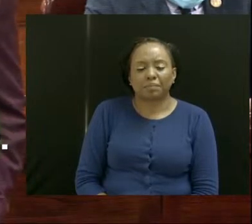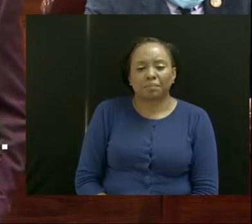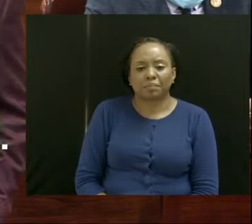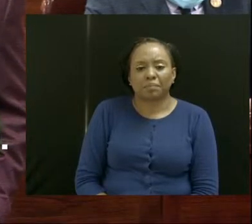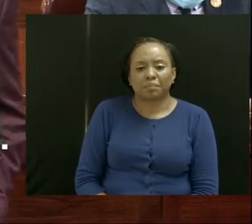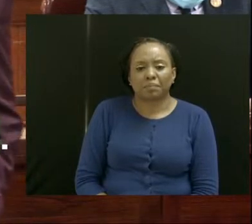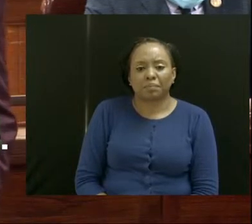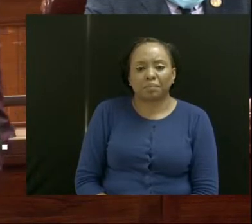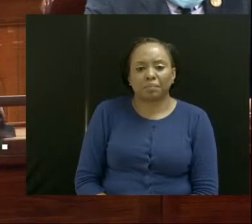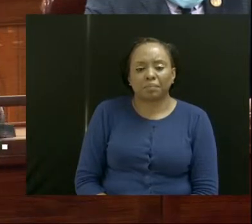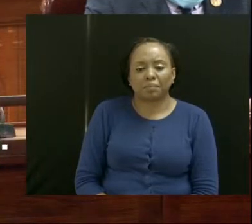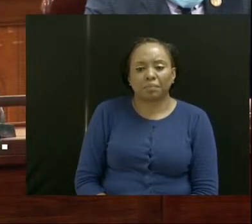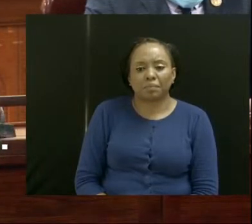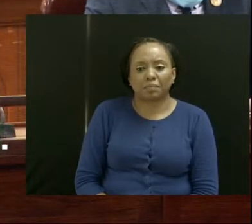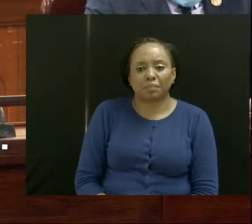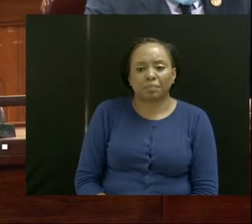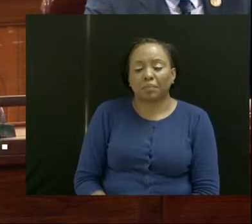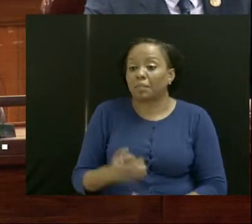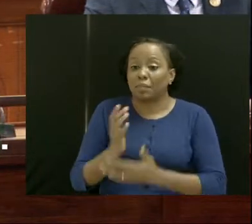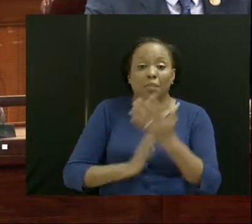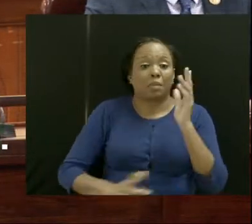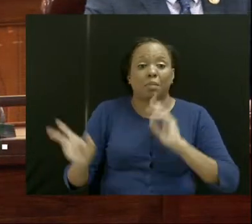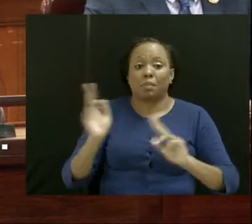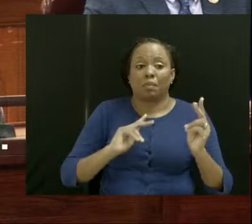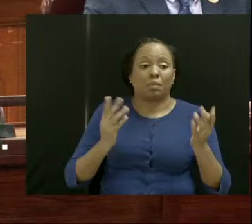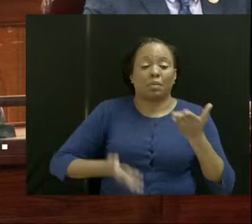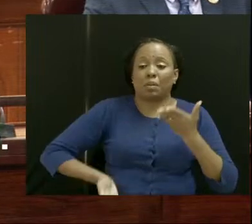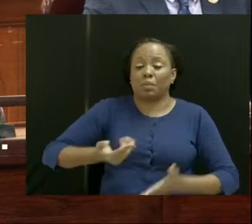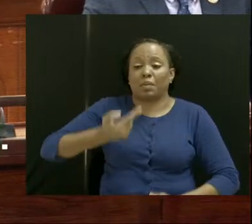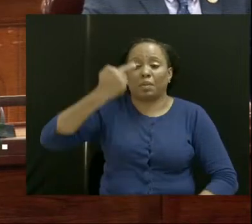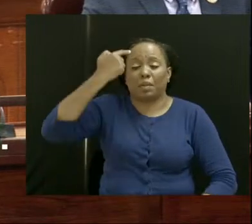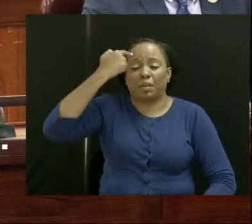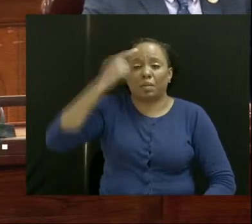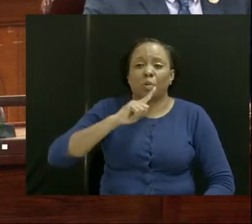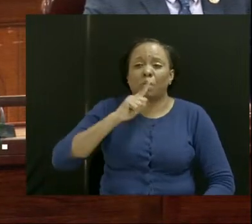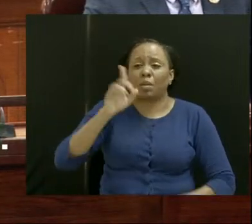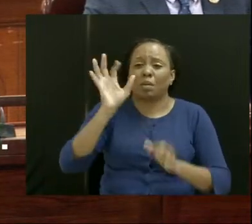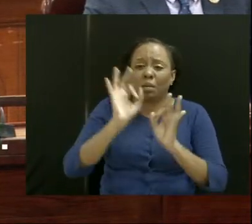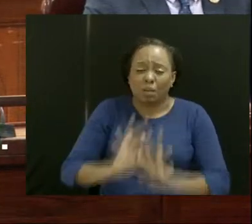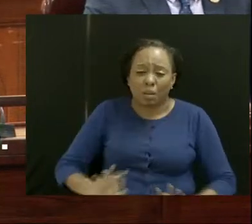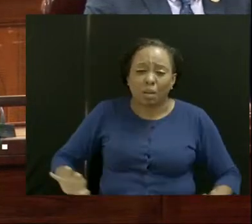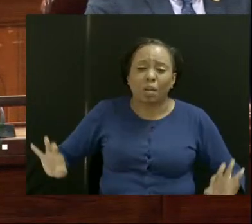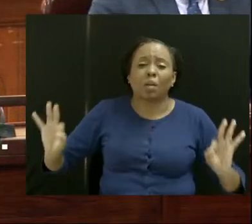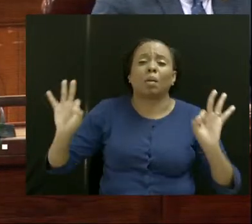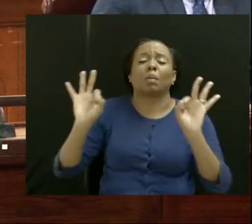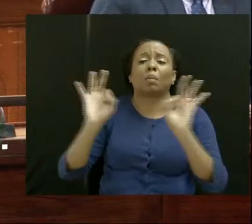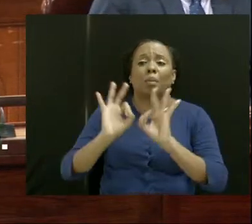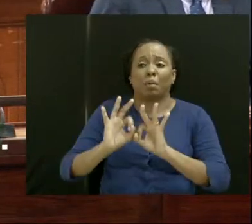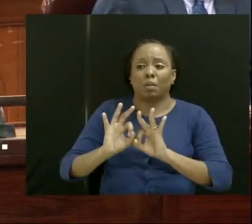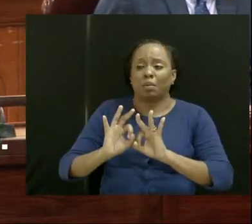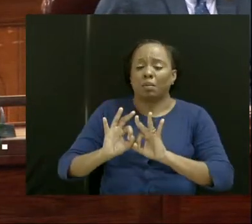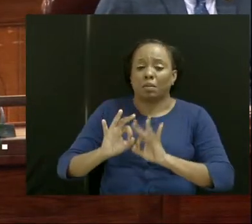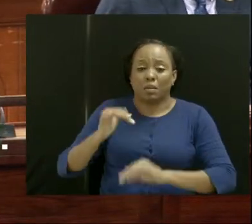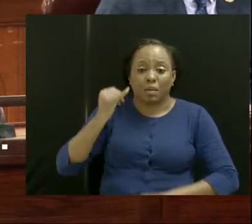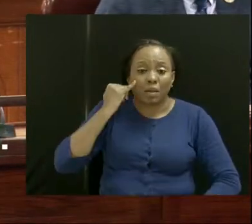posture, may suggest it is absolutely necessary lest the country go under,